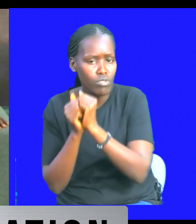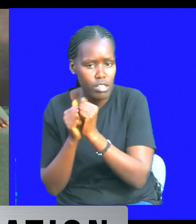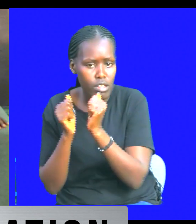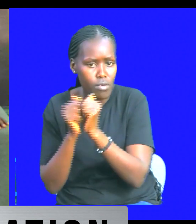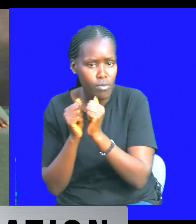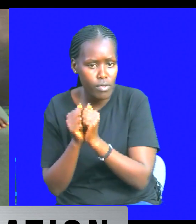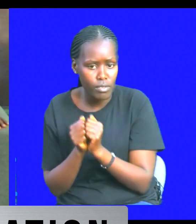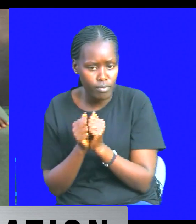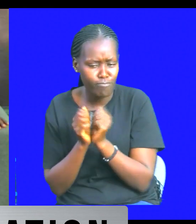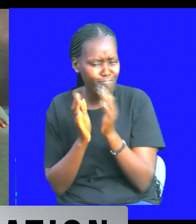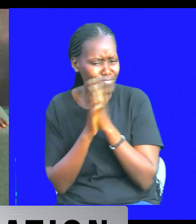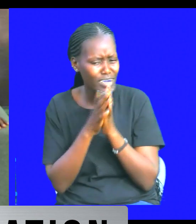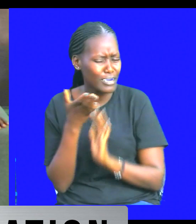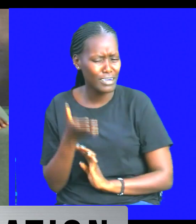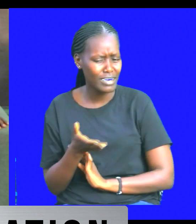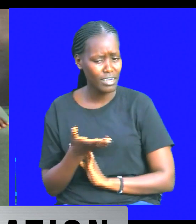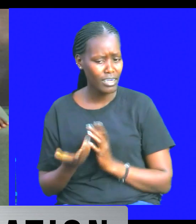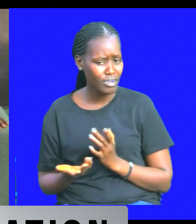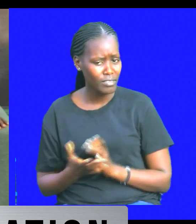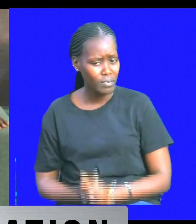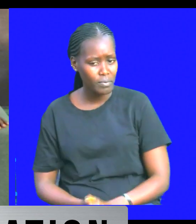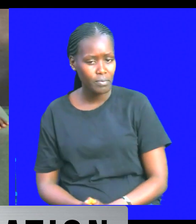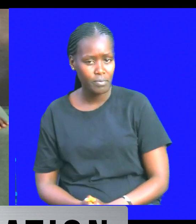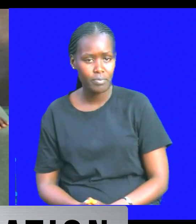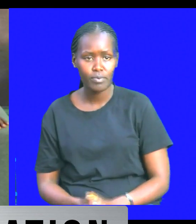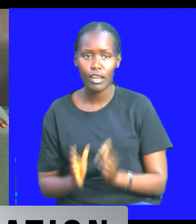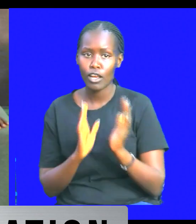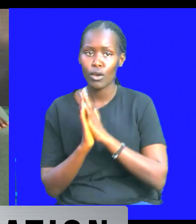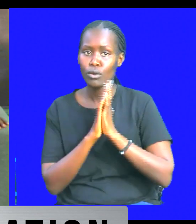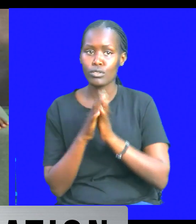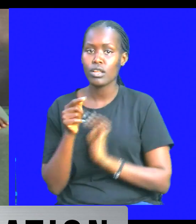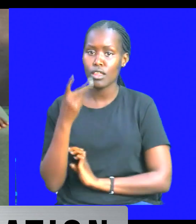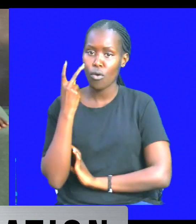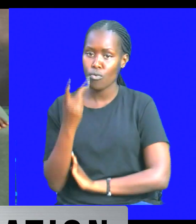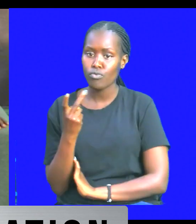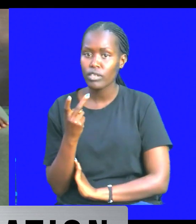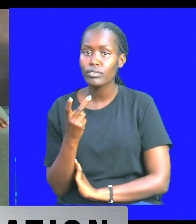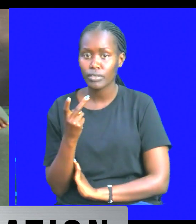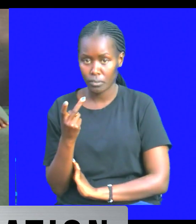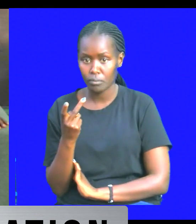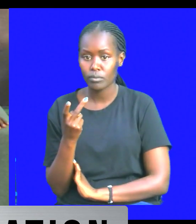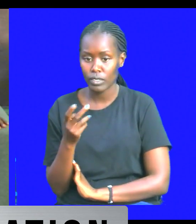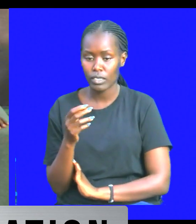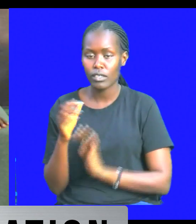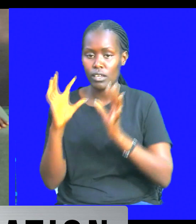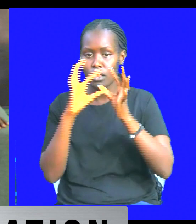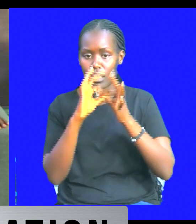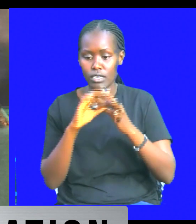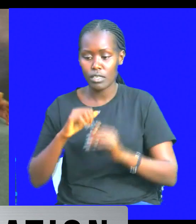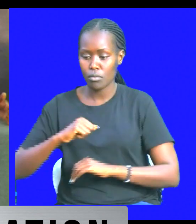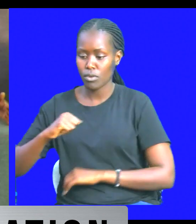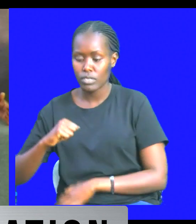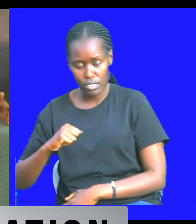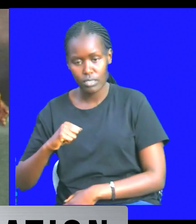is the chemistry there? The chemistry definitely is there. We've seen yes. the Azimio side,